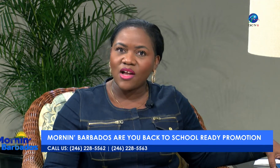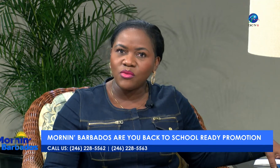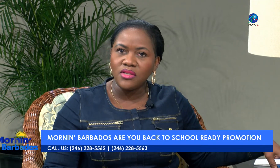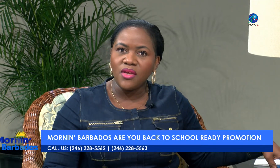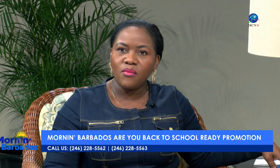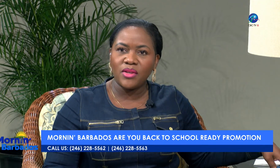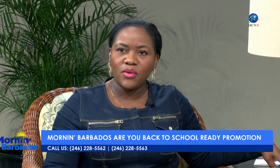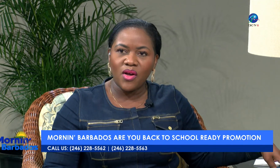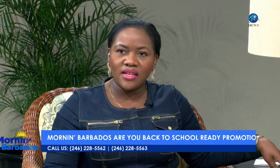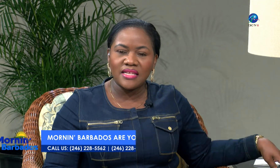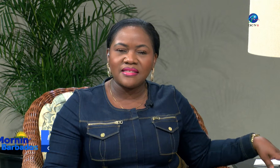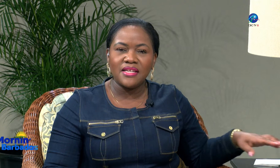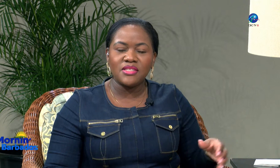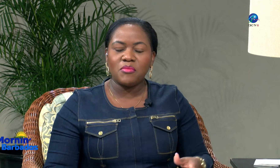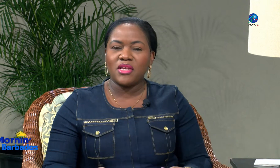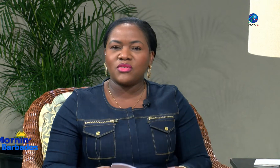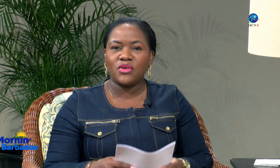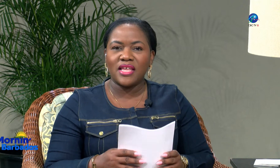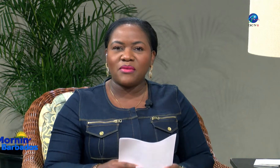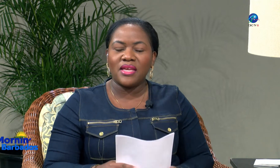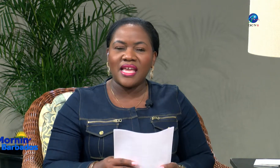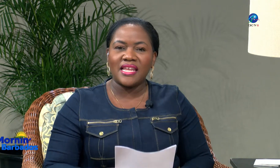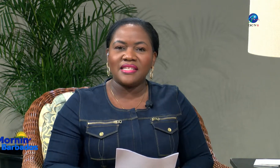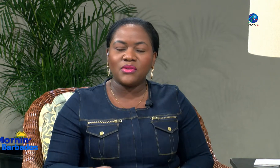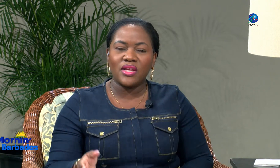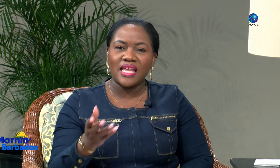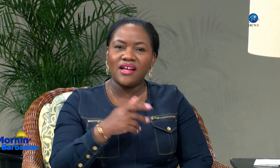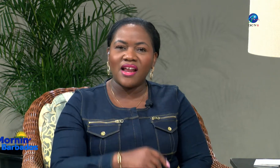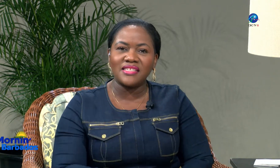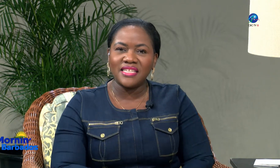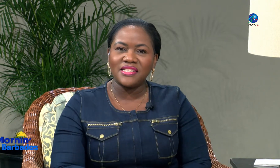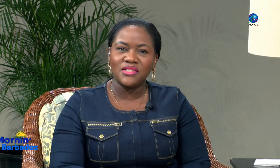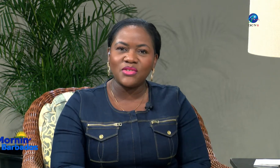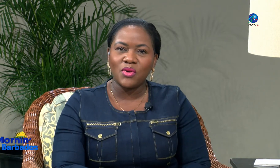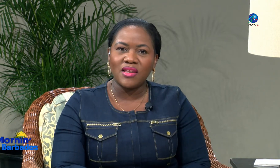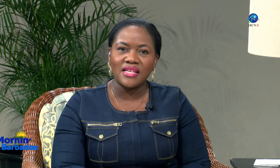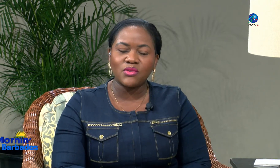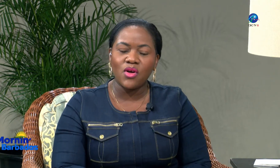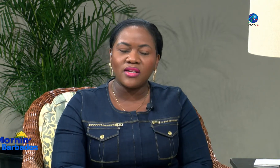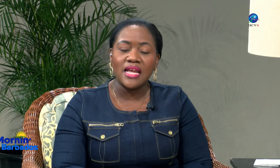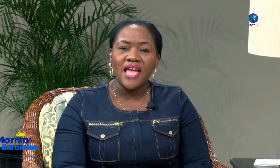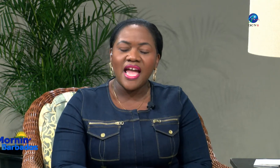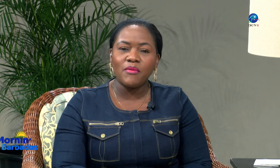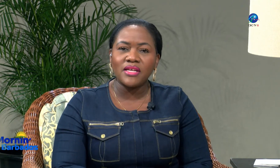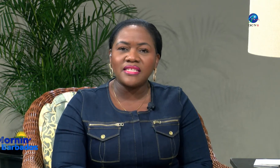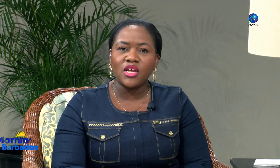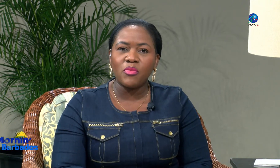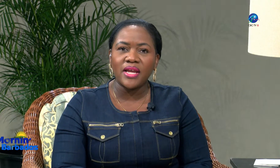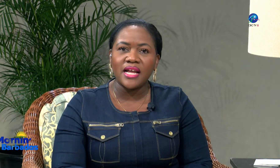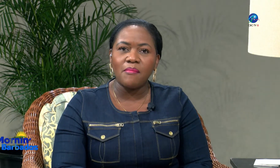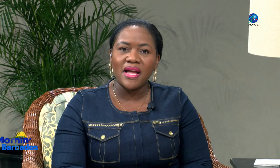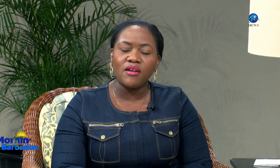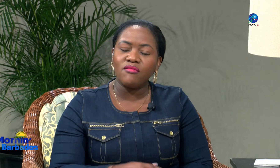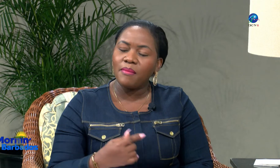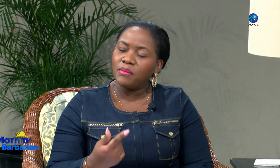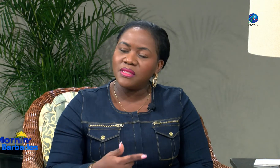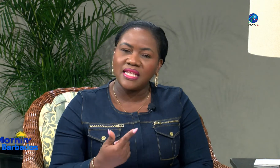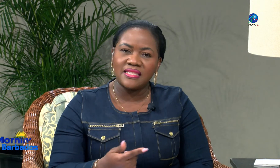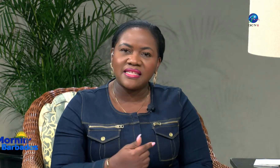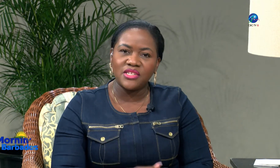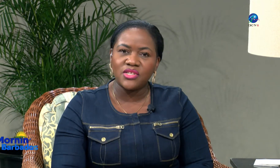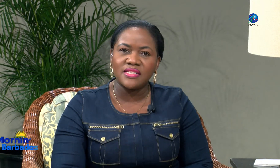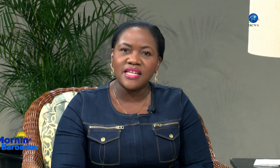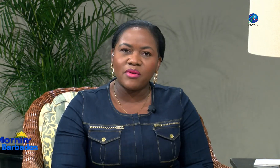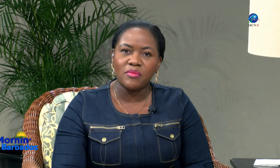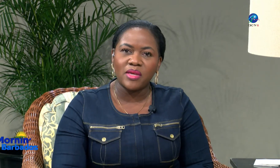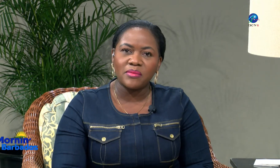sets down when you call us to make sure that you can get in. So congratulations to our last caller. Hey, we're going to take a break and come back and wrap up